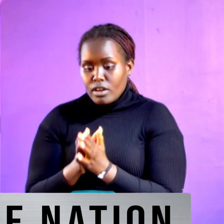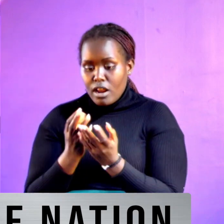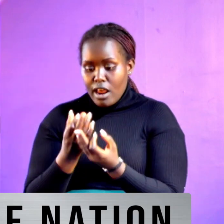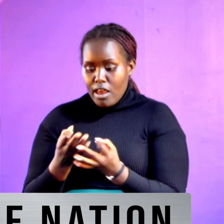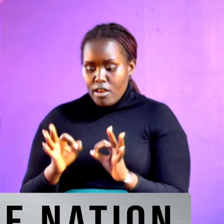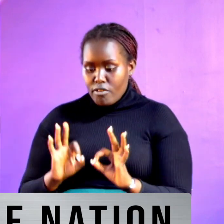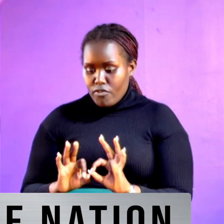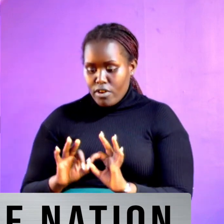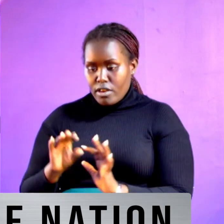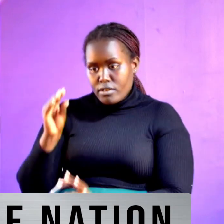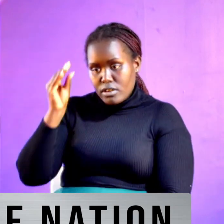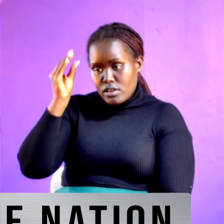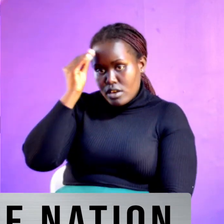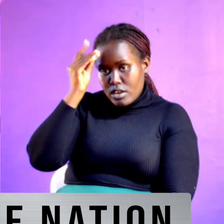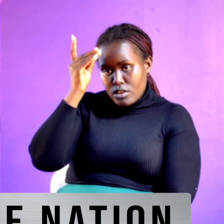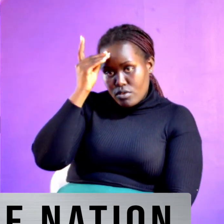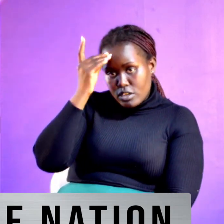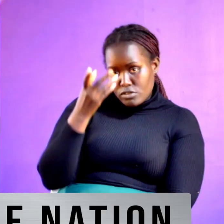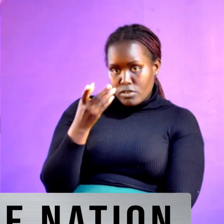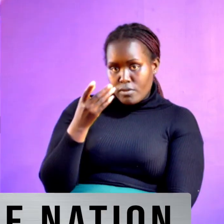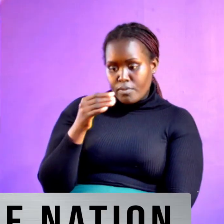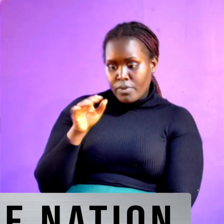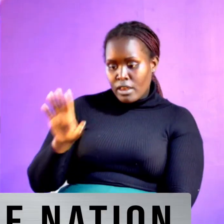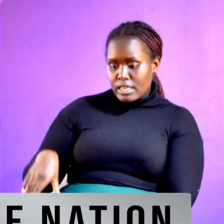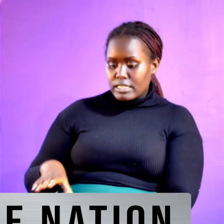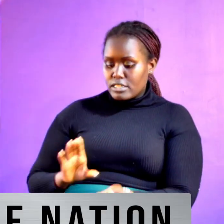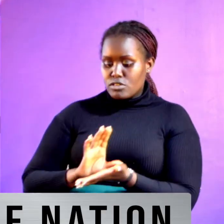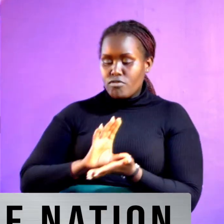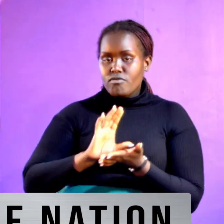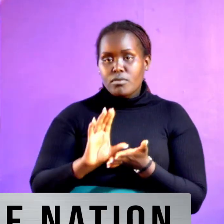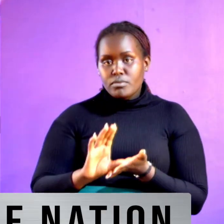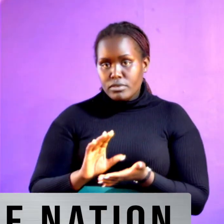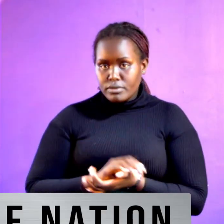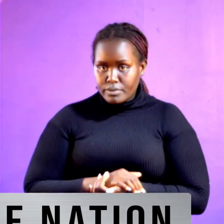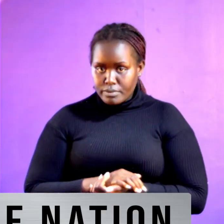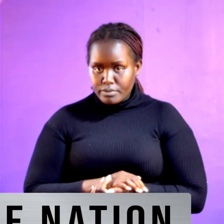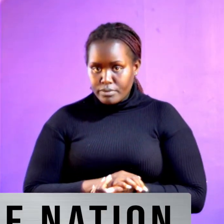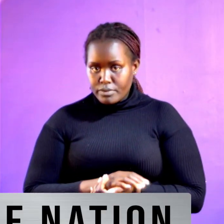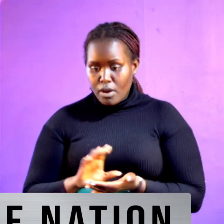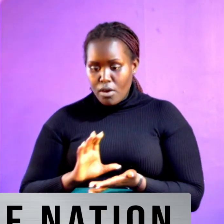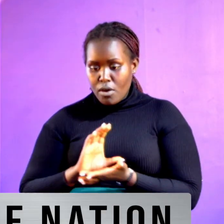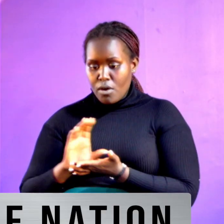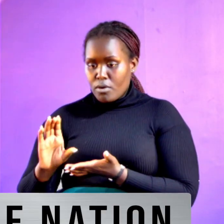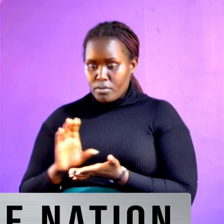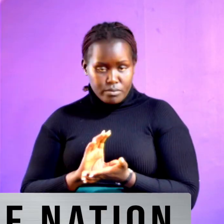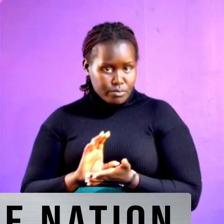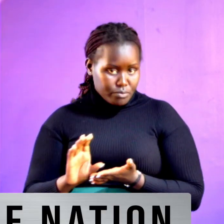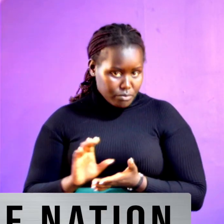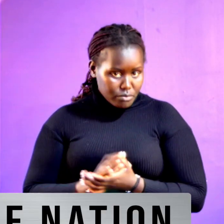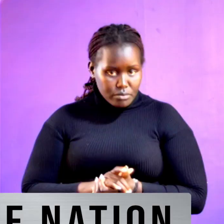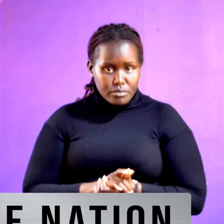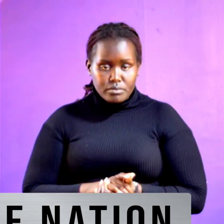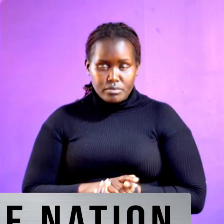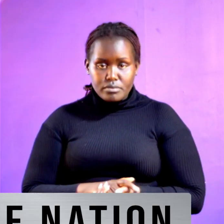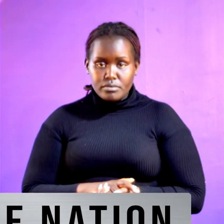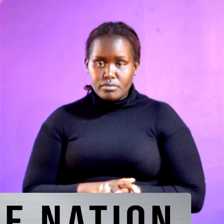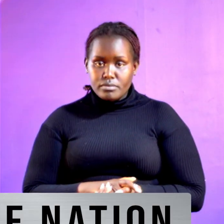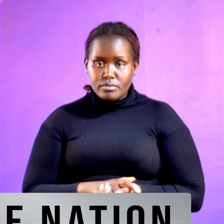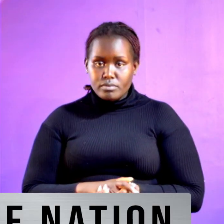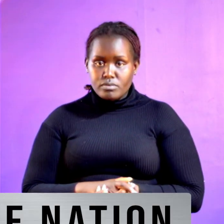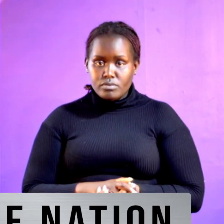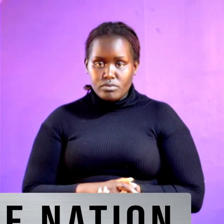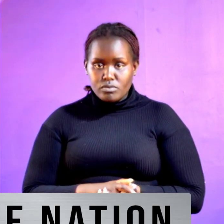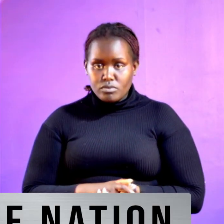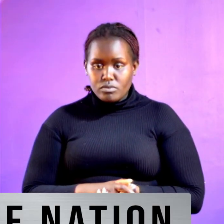education. Delayed capitation. Yesterday there was no capitation. Yeah, there was no capitation. Yes, Exactly. For you see, very